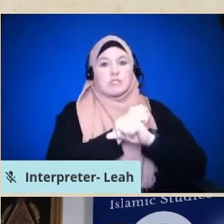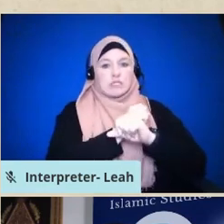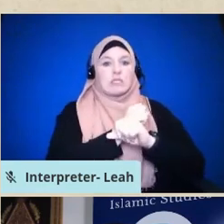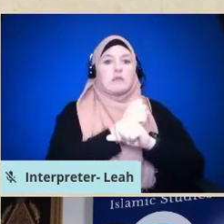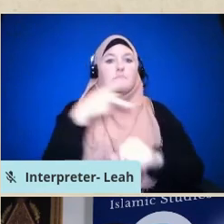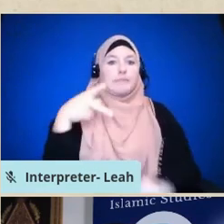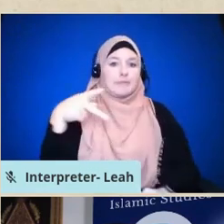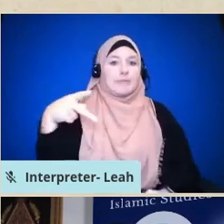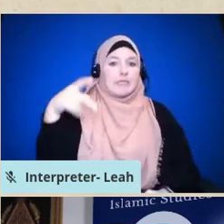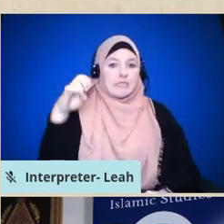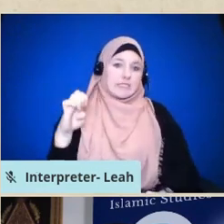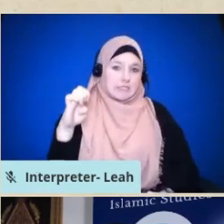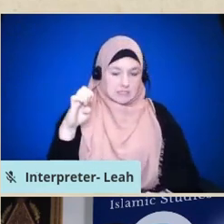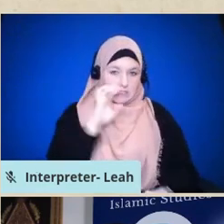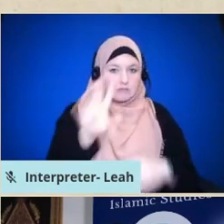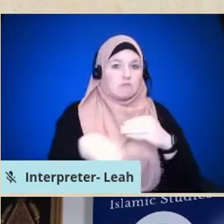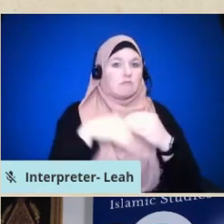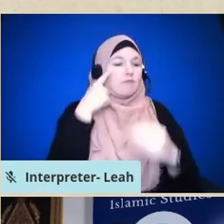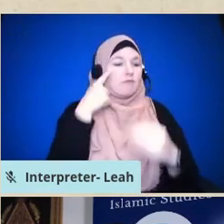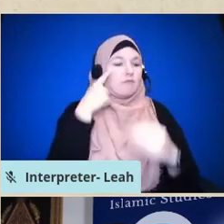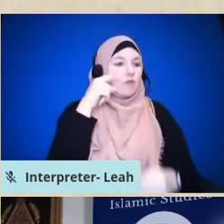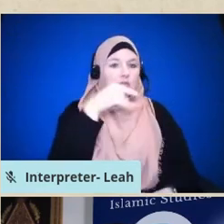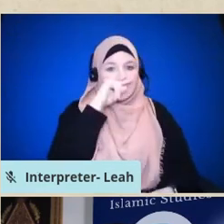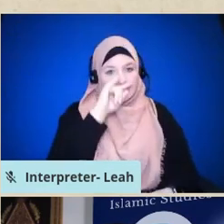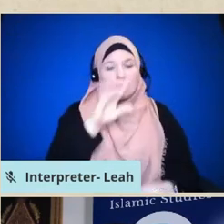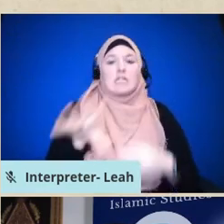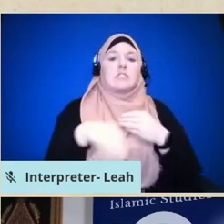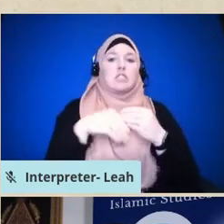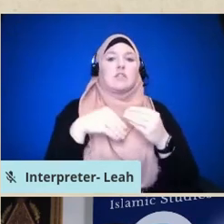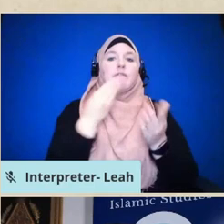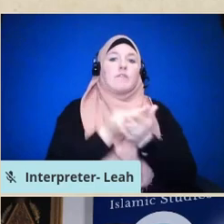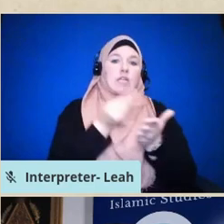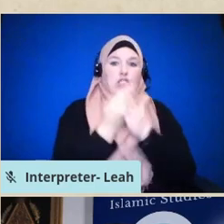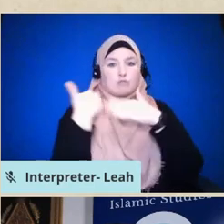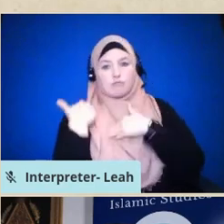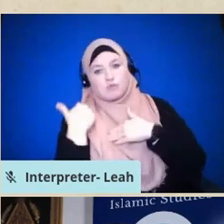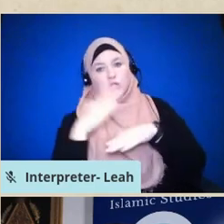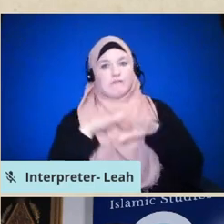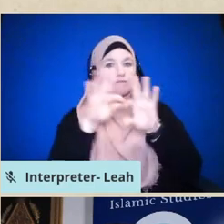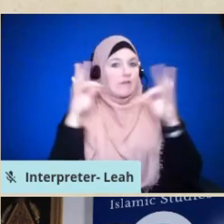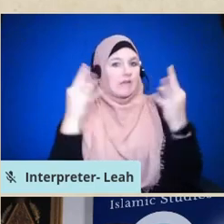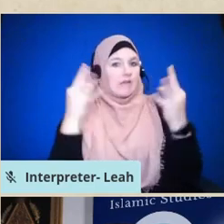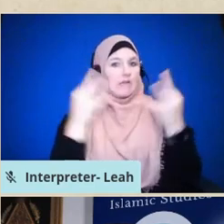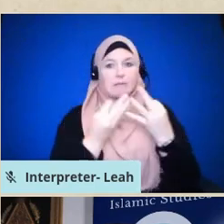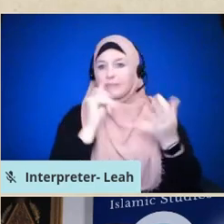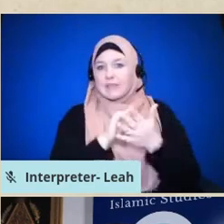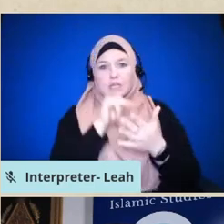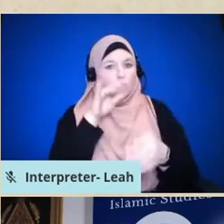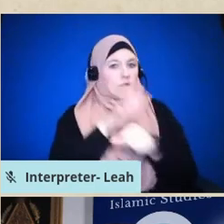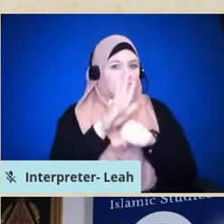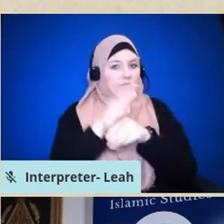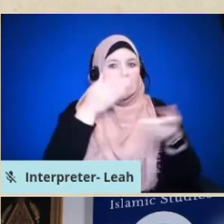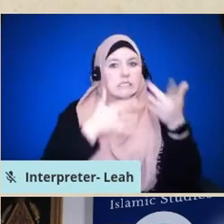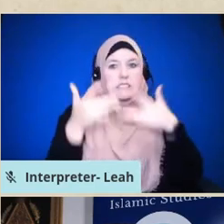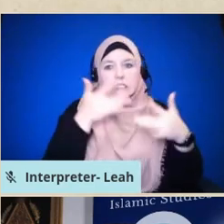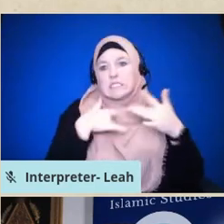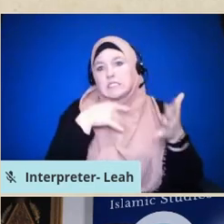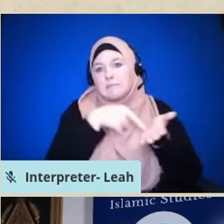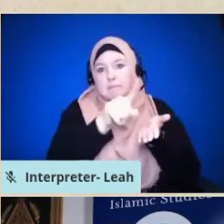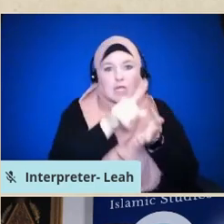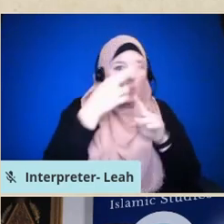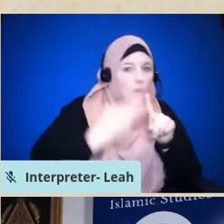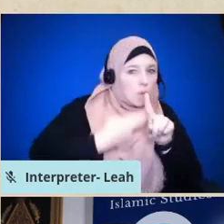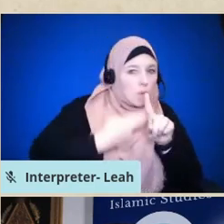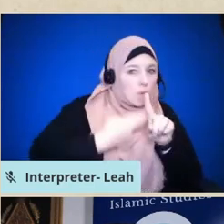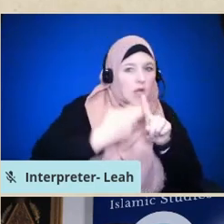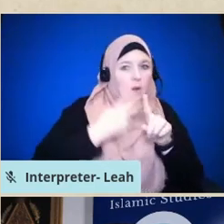So it's kind of additional financial burden on some families. They don't have enough to pay rent and to buy